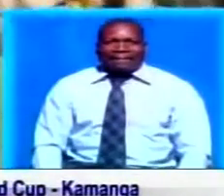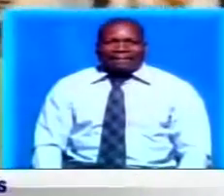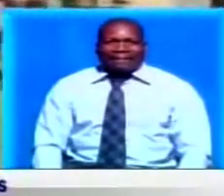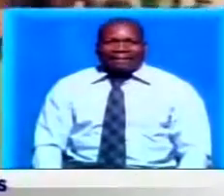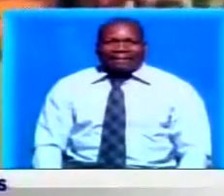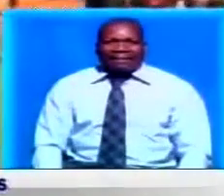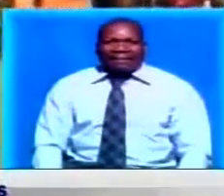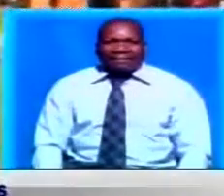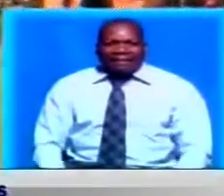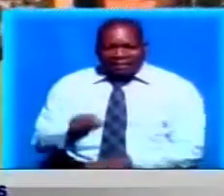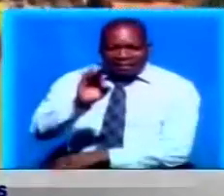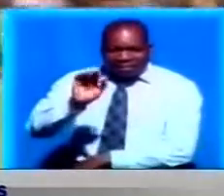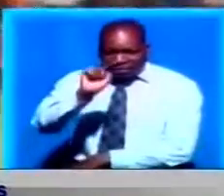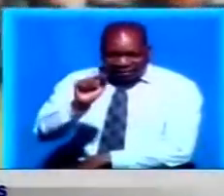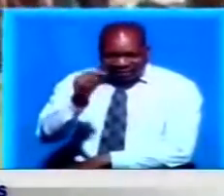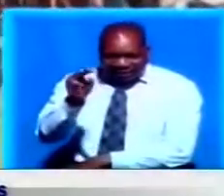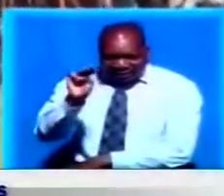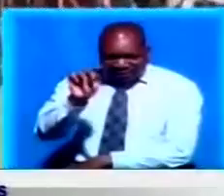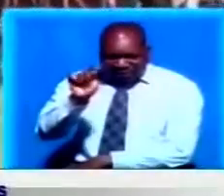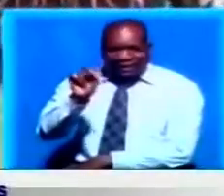And in the FAZ MTN Super League,